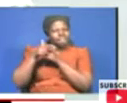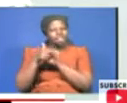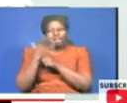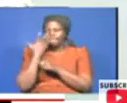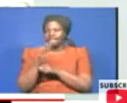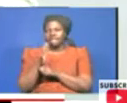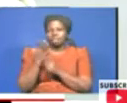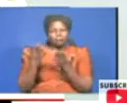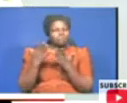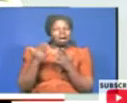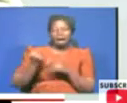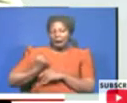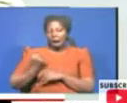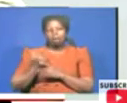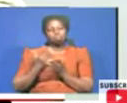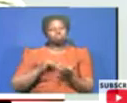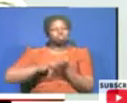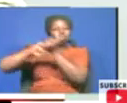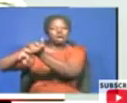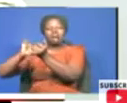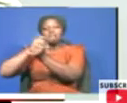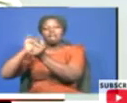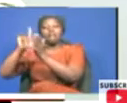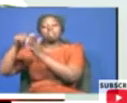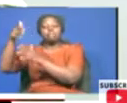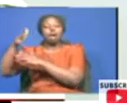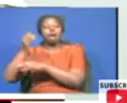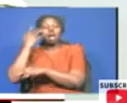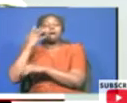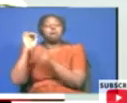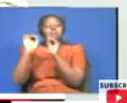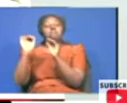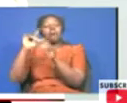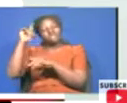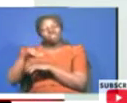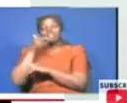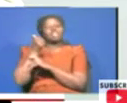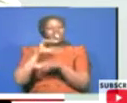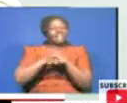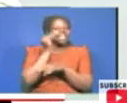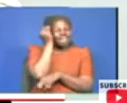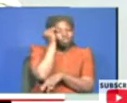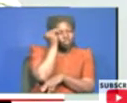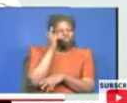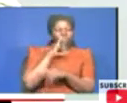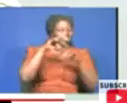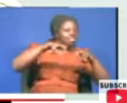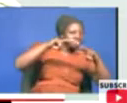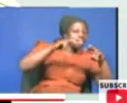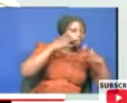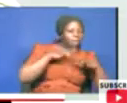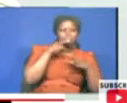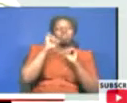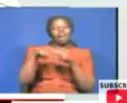for marriage, mm-hmm. then she discovered, I should get education. Mm-hmm. So they look for people mm-hmm. who will help